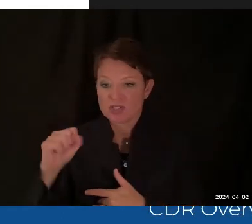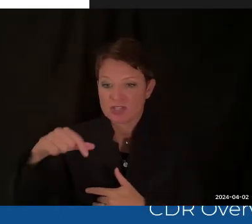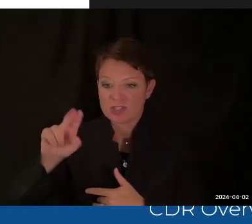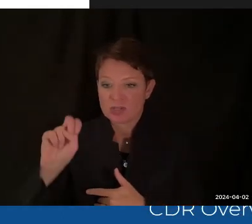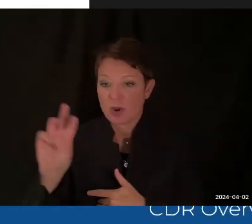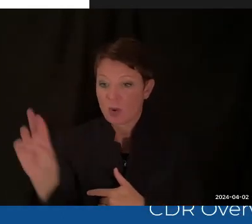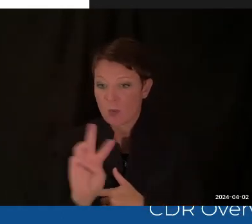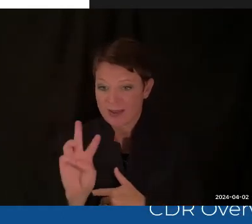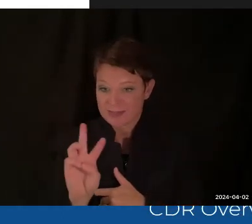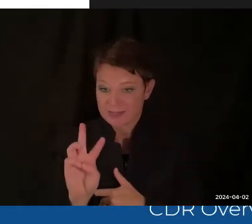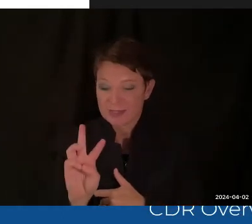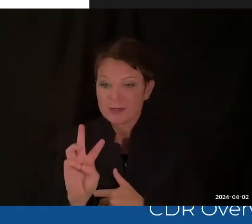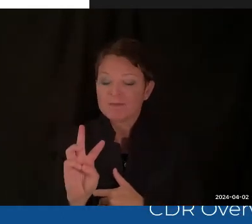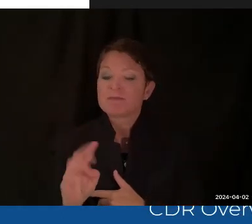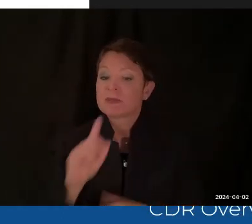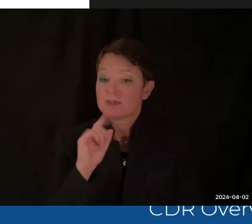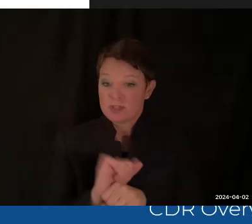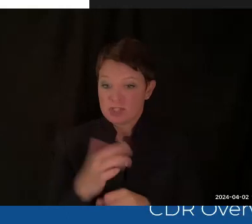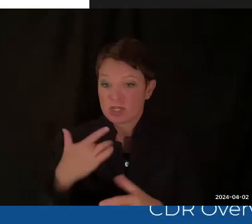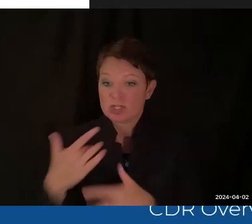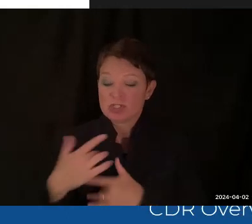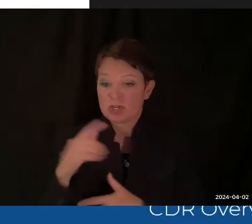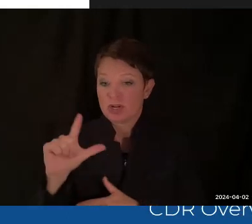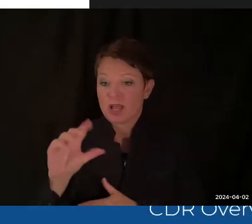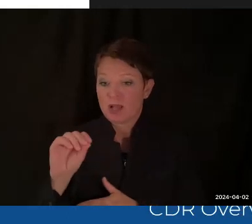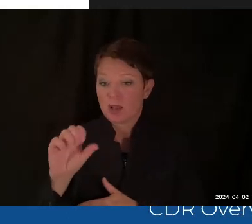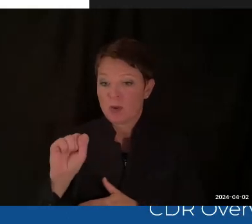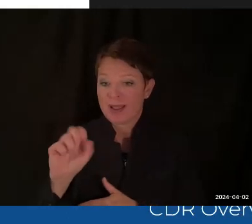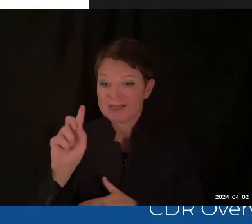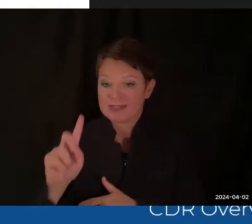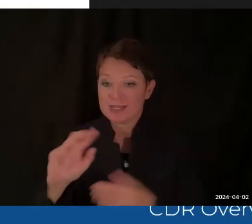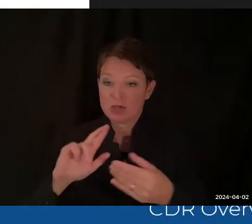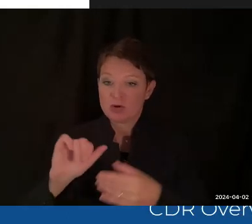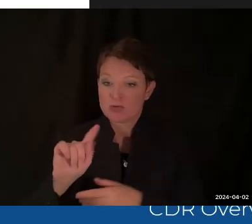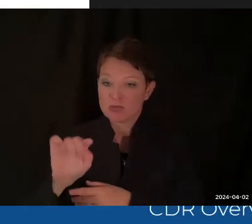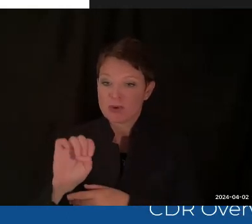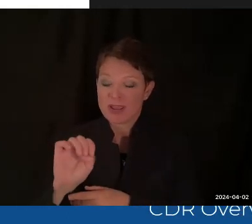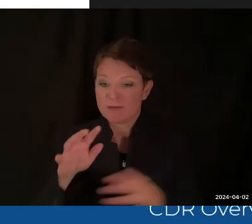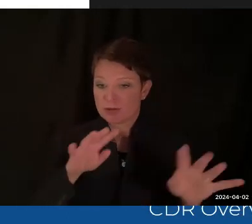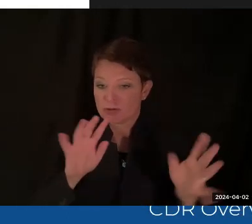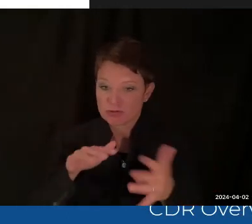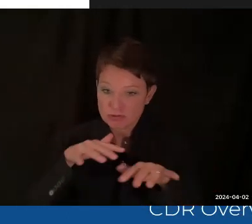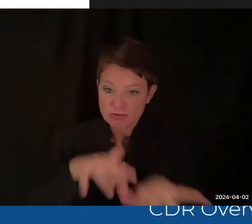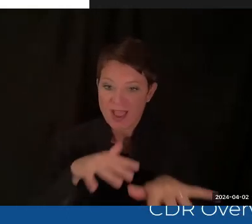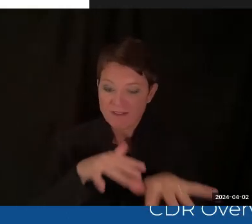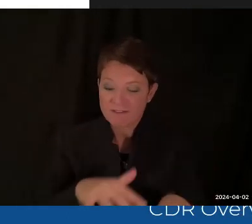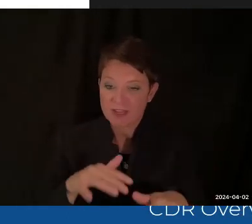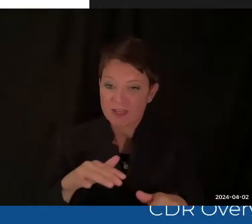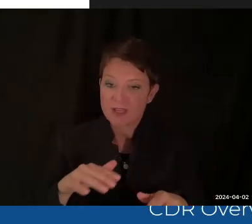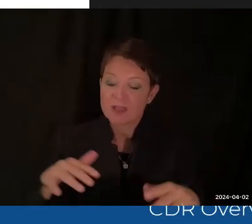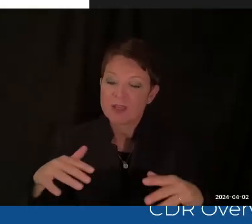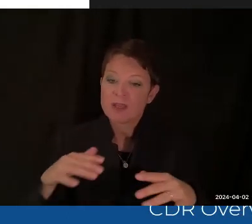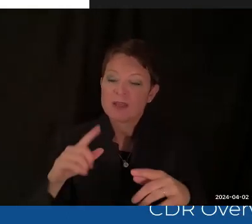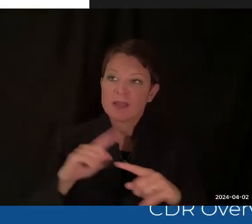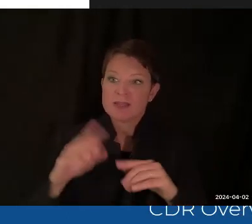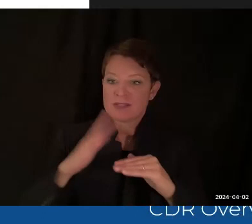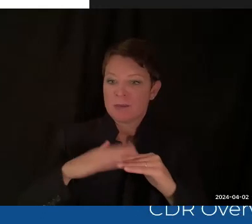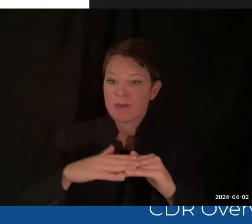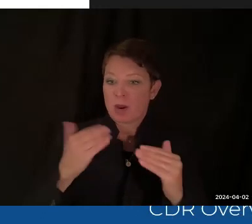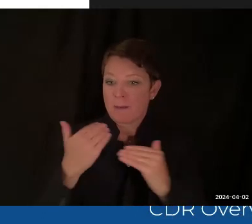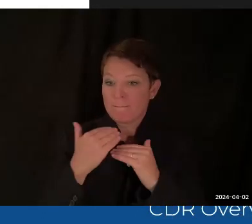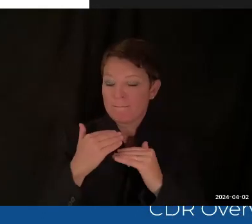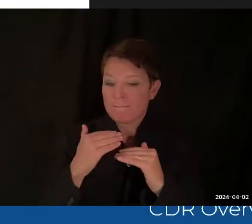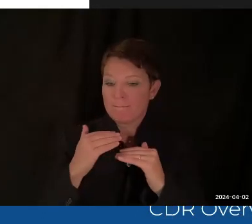West. There is a concern that the LOSD rating for traffic flow is the bare minimum of acceptability, and